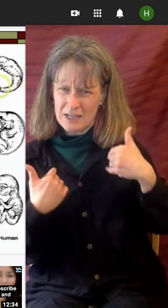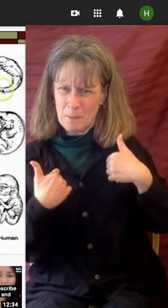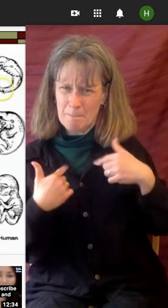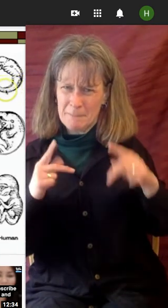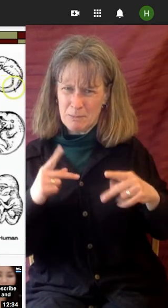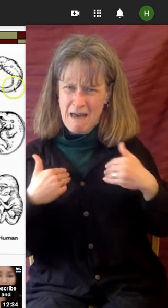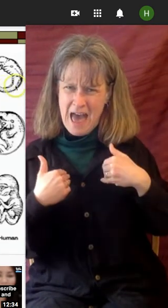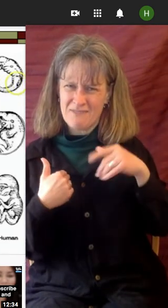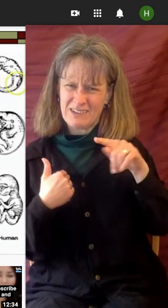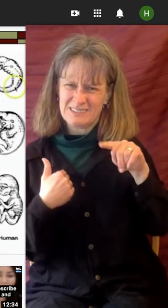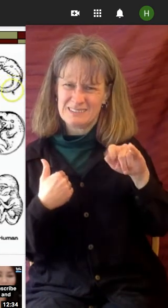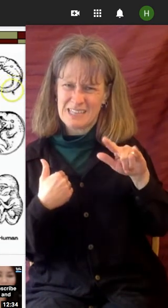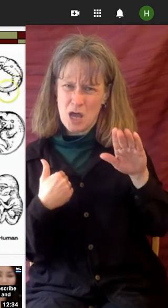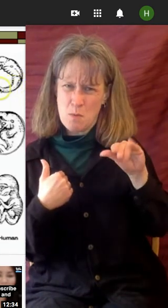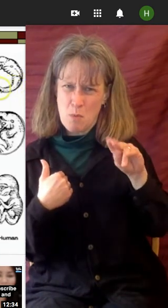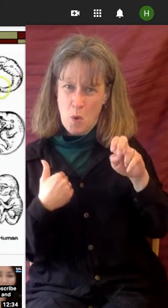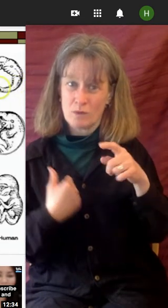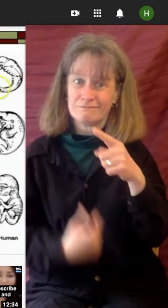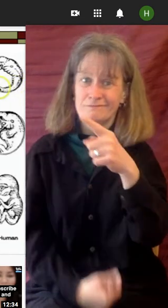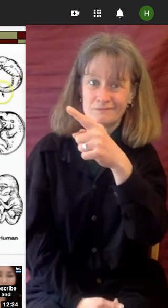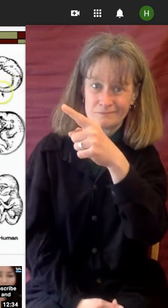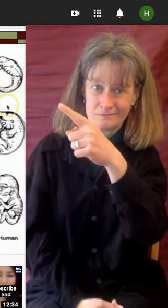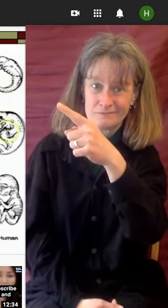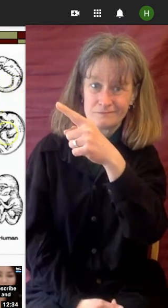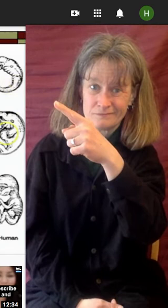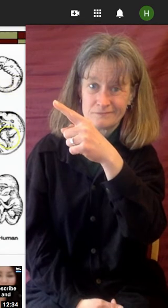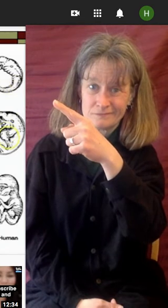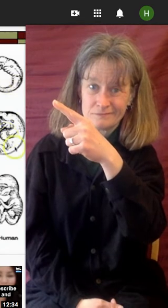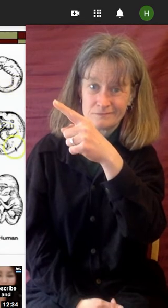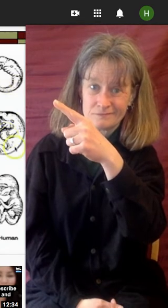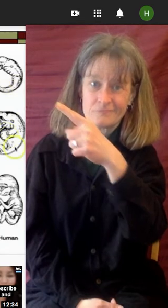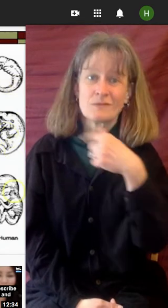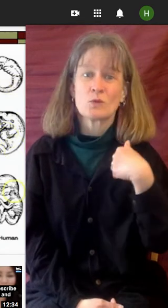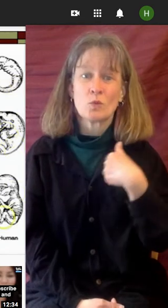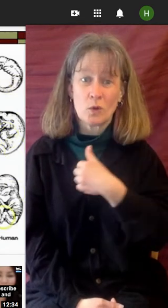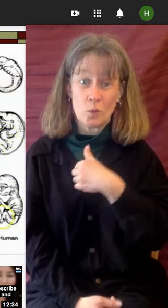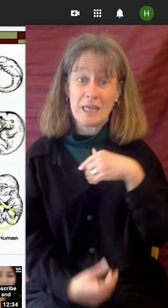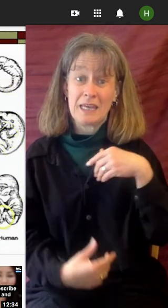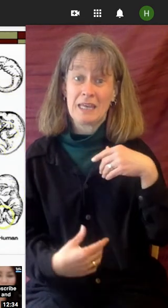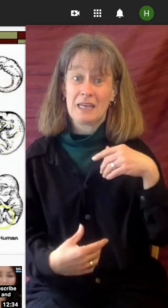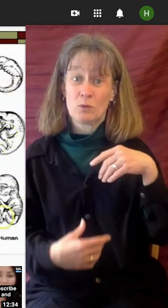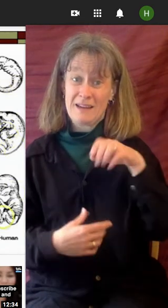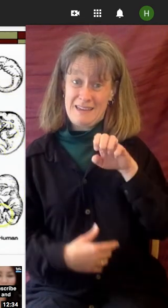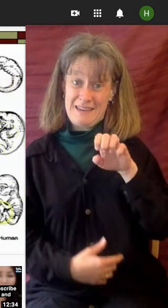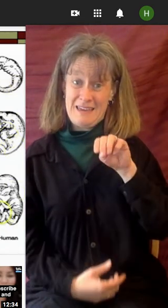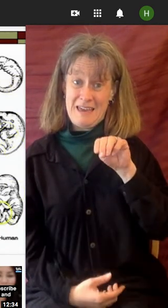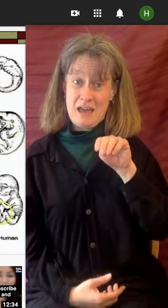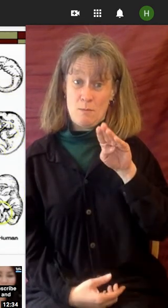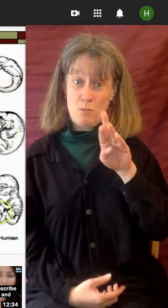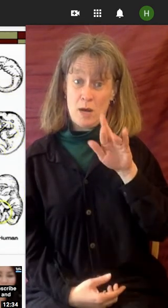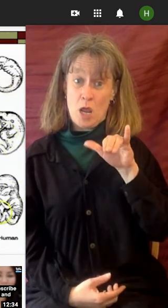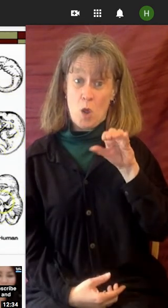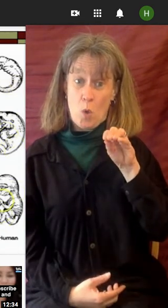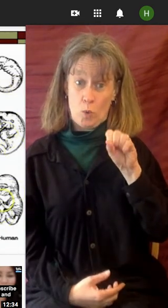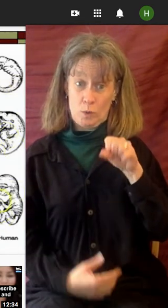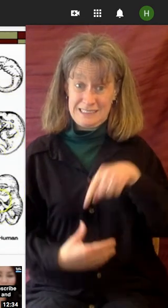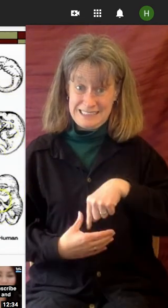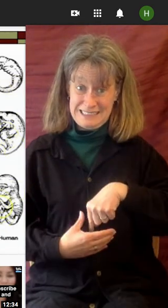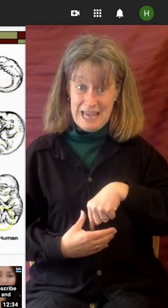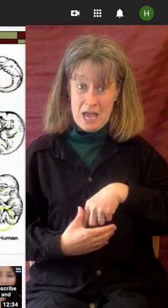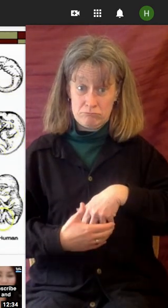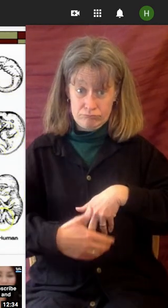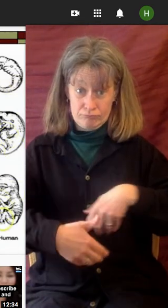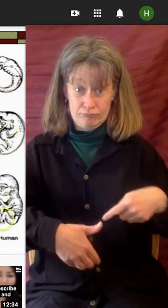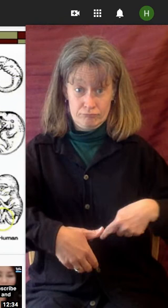as an embryo, we have a little tail before it drops off, and we have our